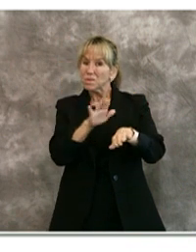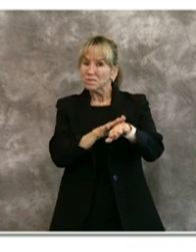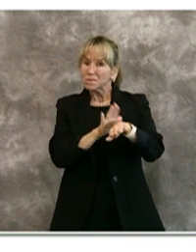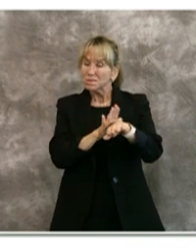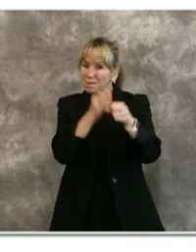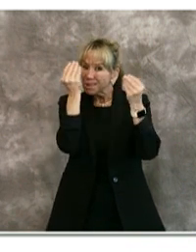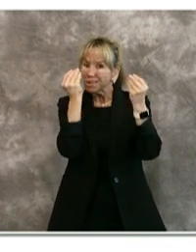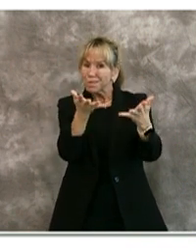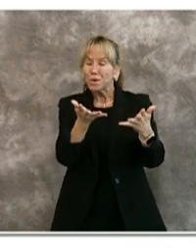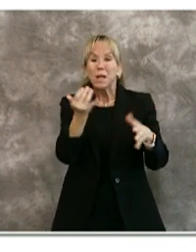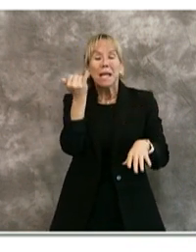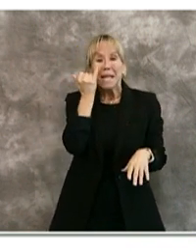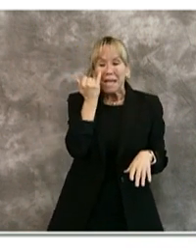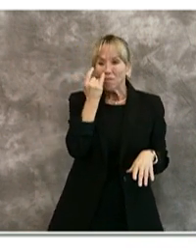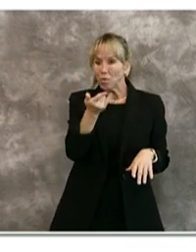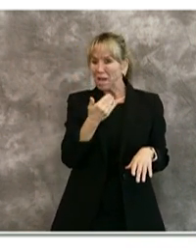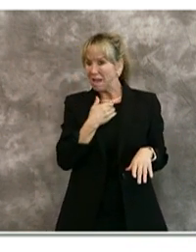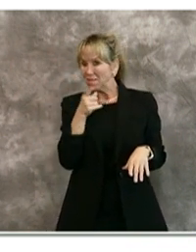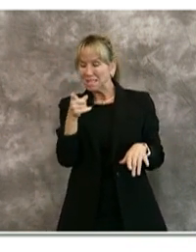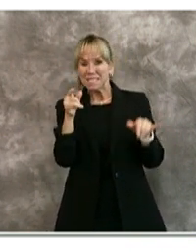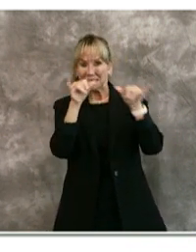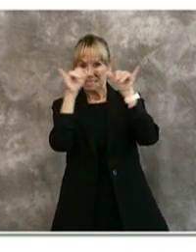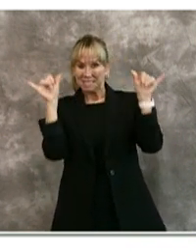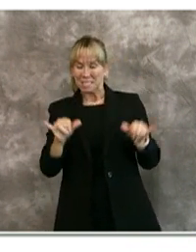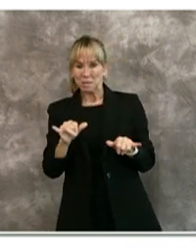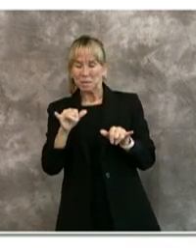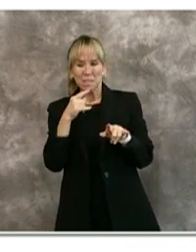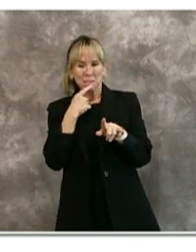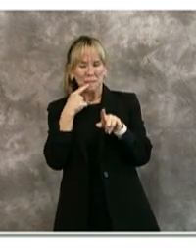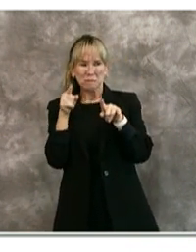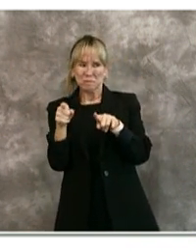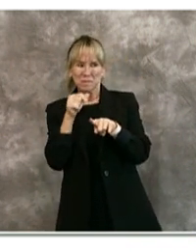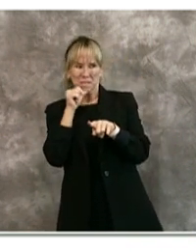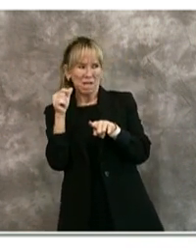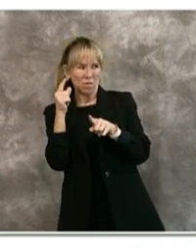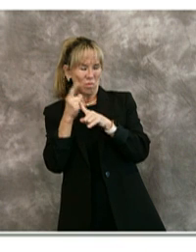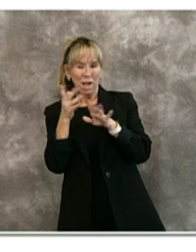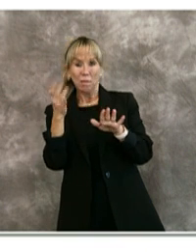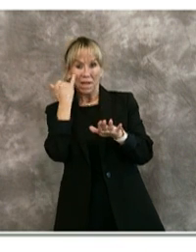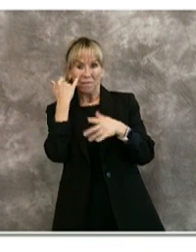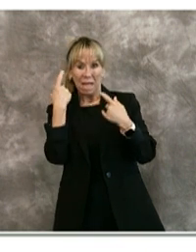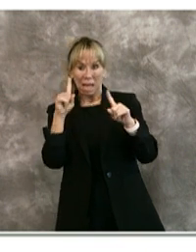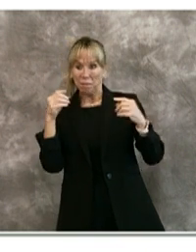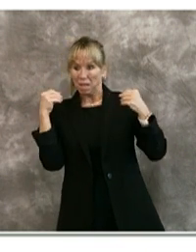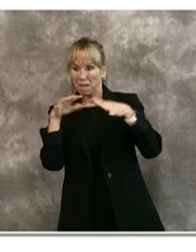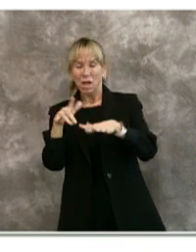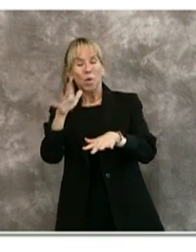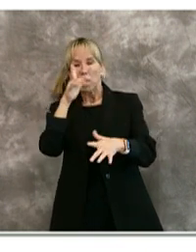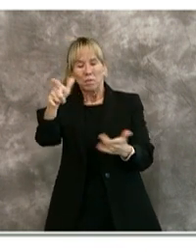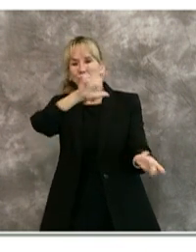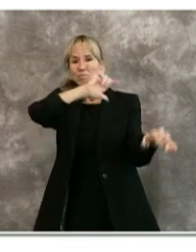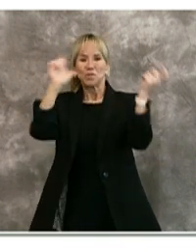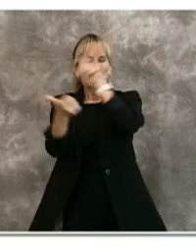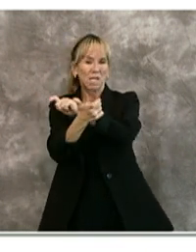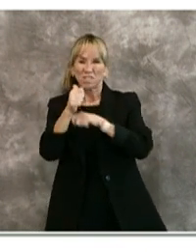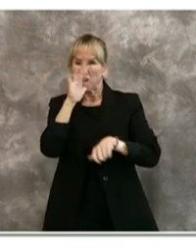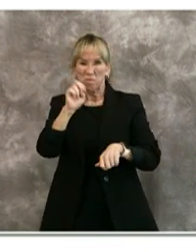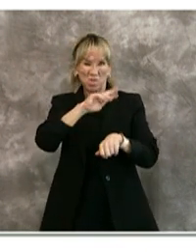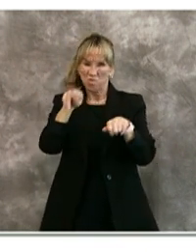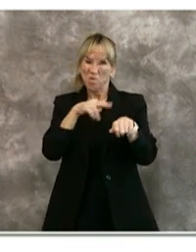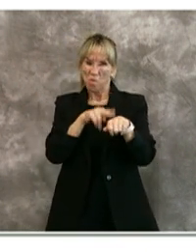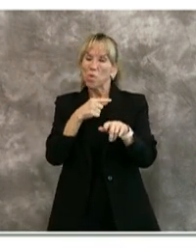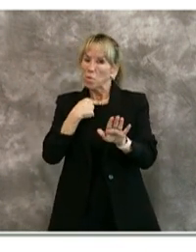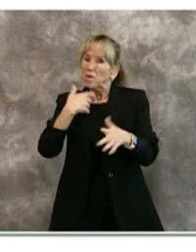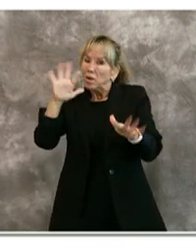have irregularity or inconsistent in testing, that particular trigger will be abnormal. So we recognize that